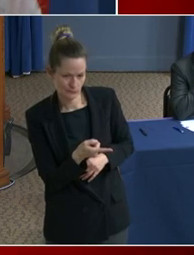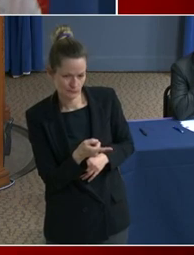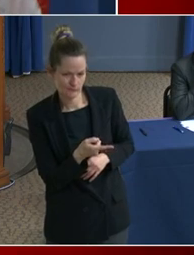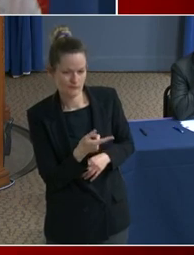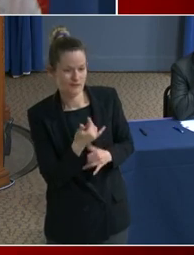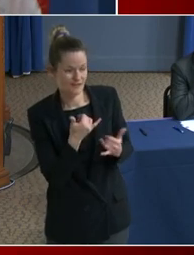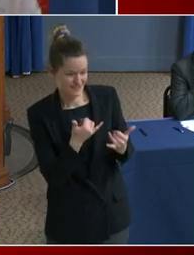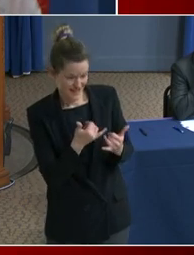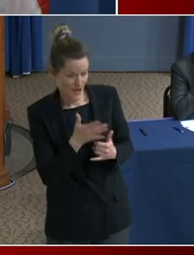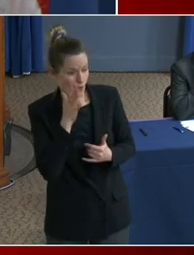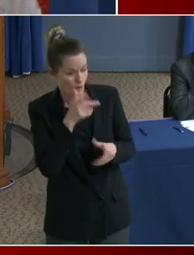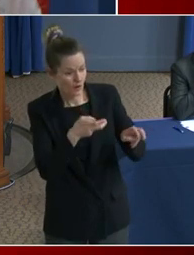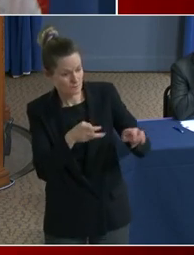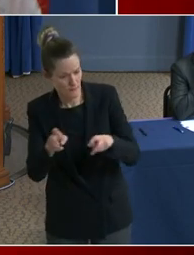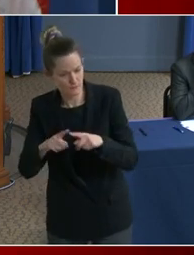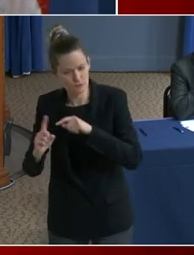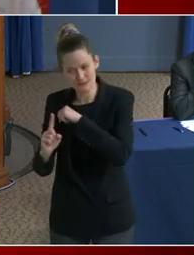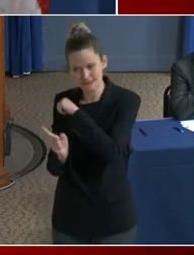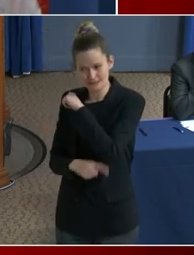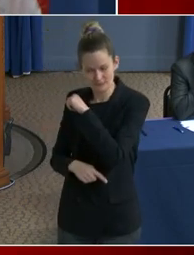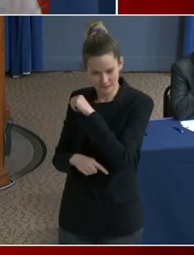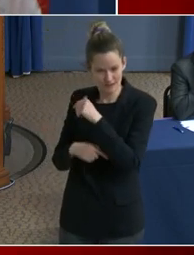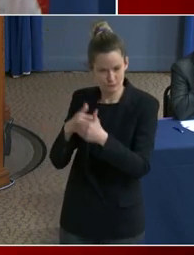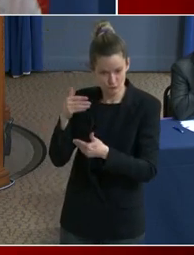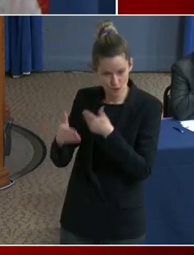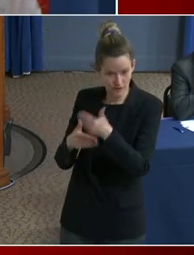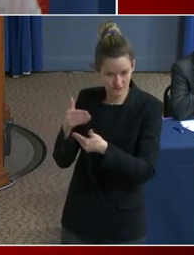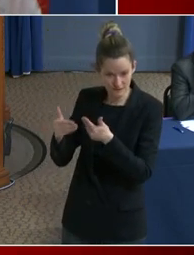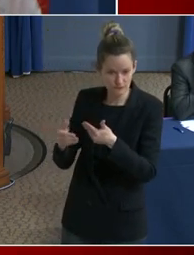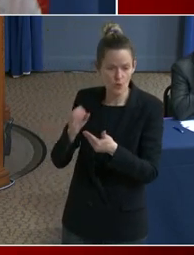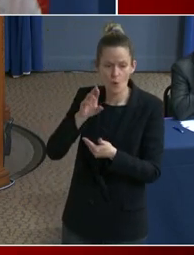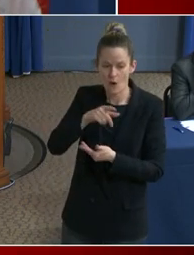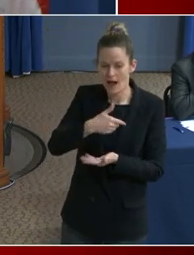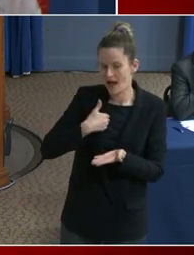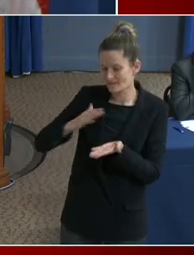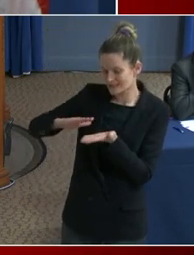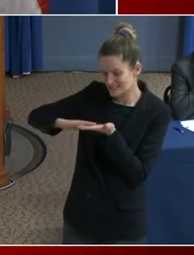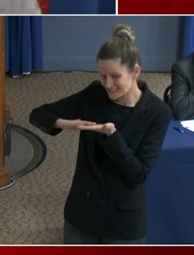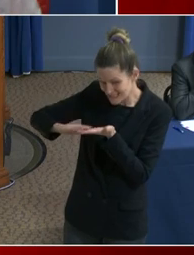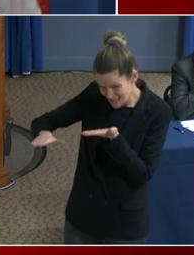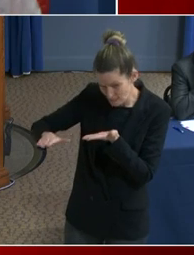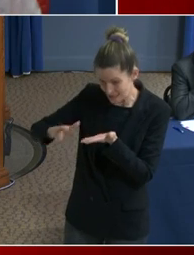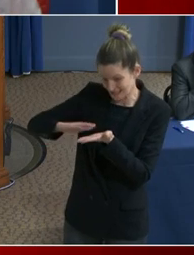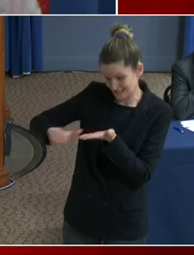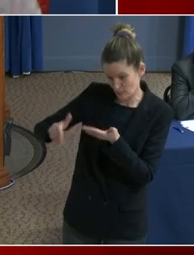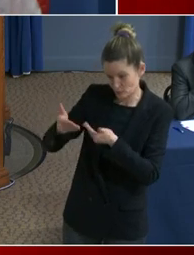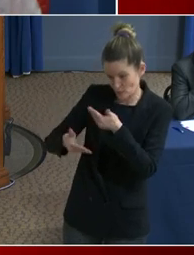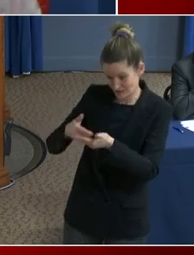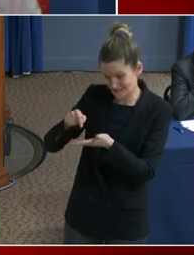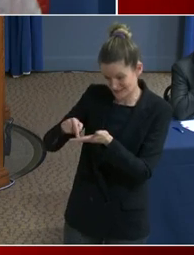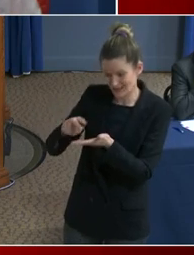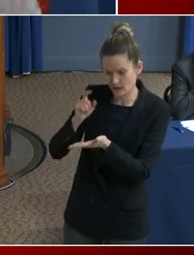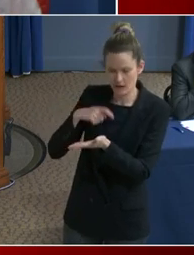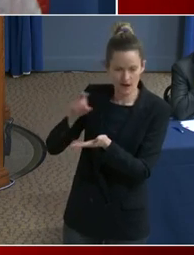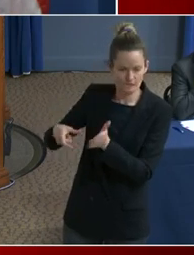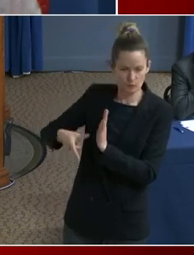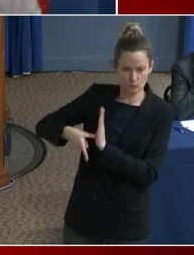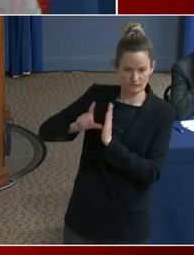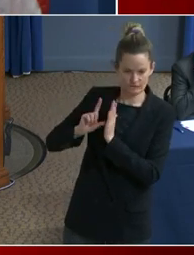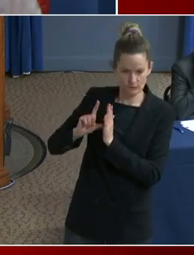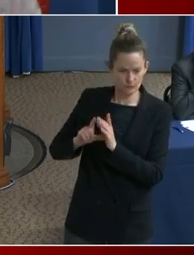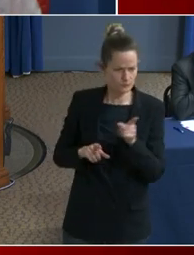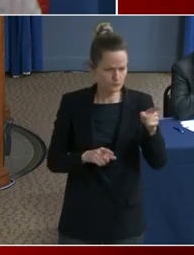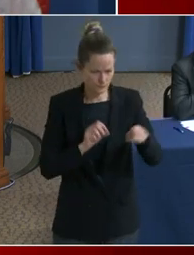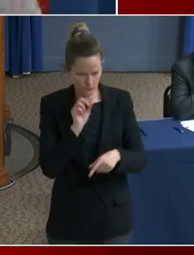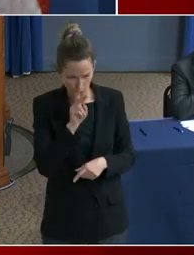or their exemption requests are being reviewed. And following that line there, could maybe the Deputy Mayor update us